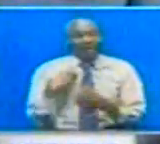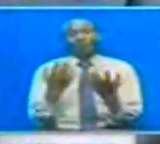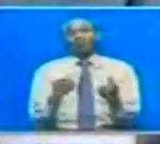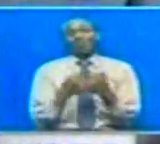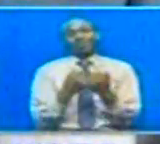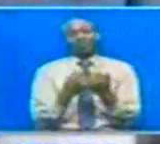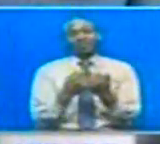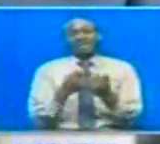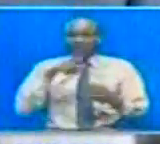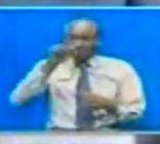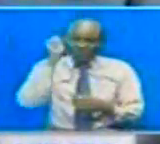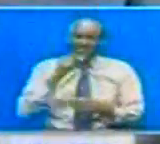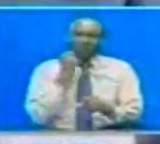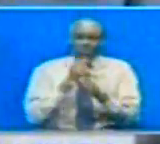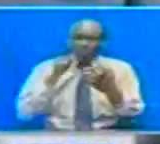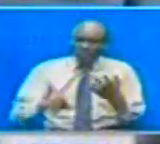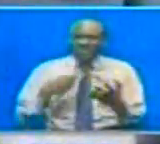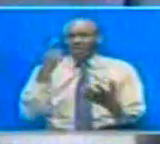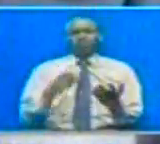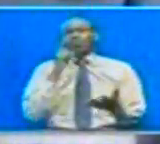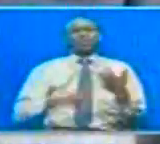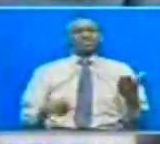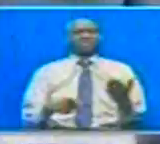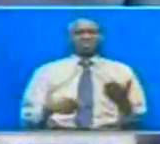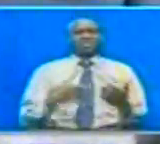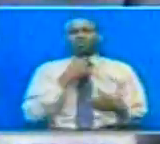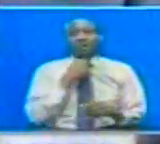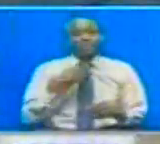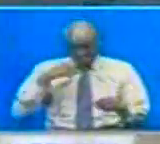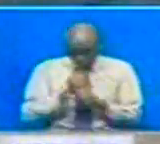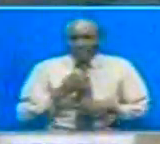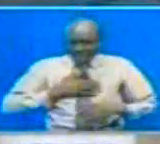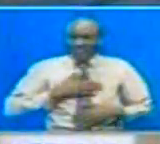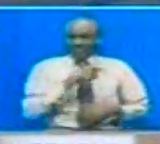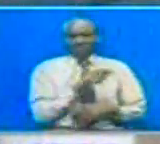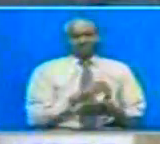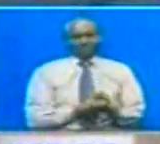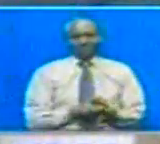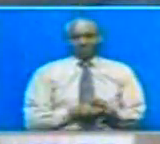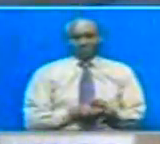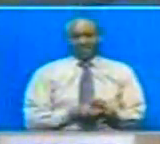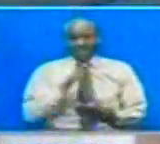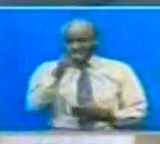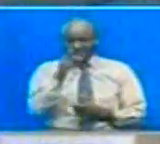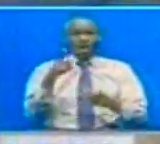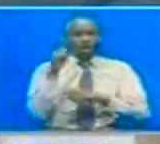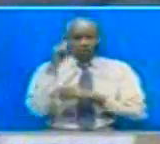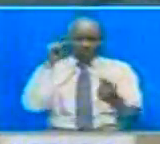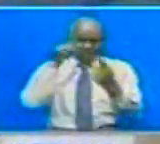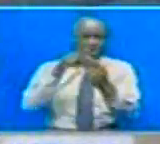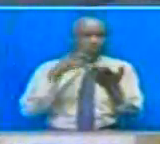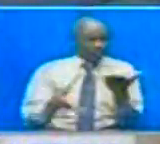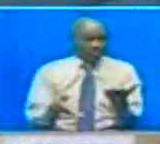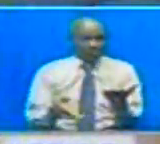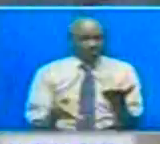What he should do is just abandon the love and say, what? I'm going to do what I need to do. Its intent is